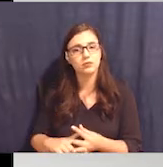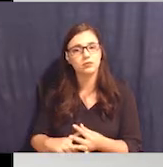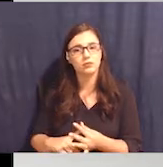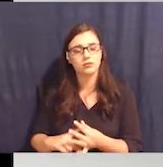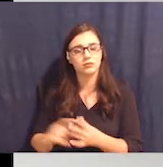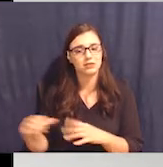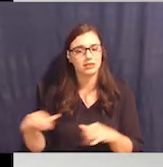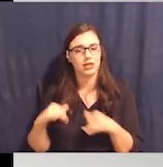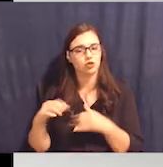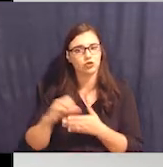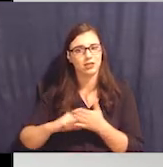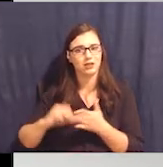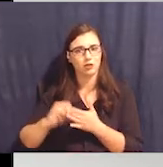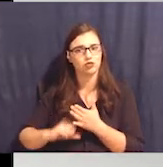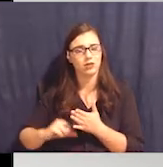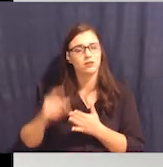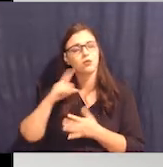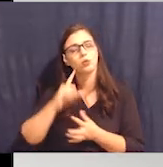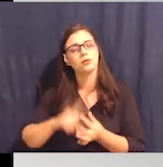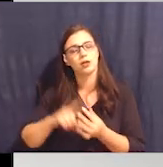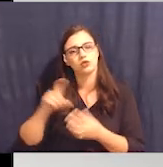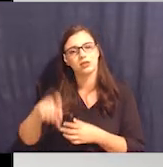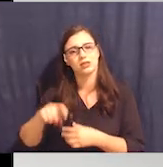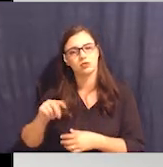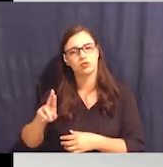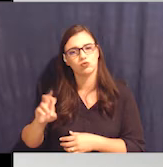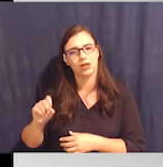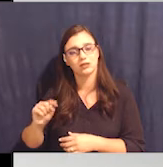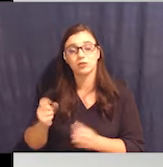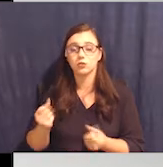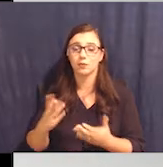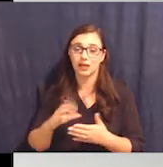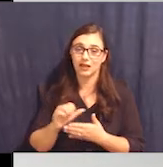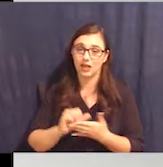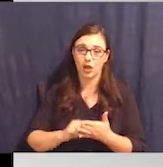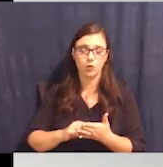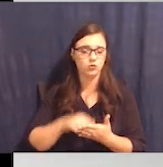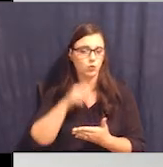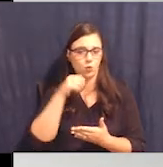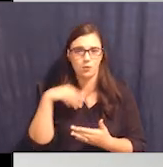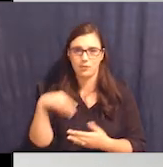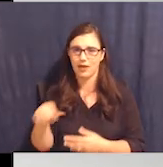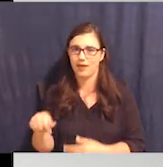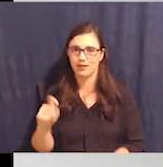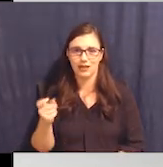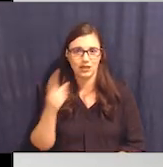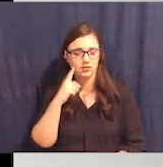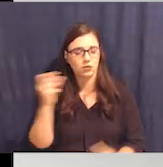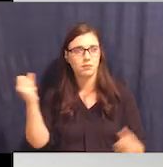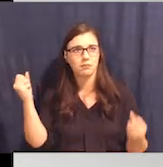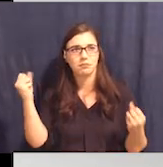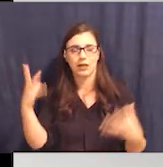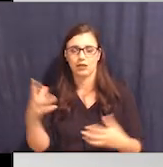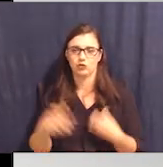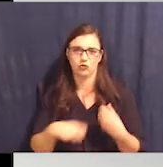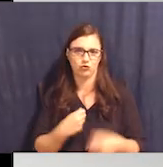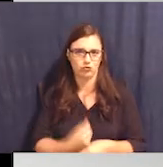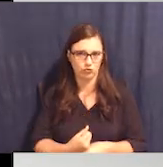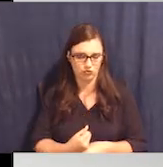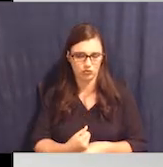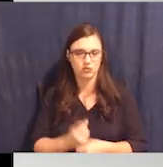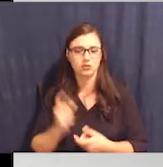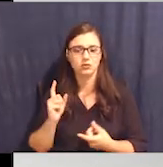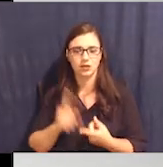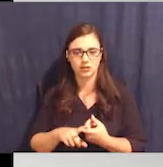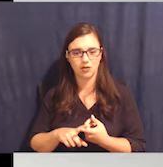to the standard deduction for the special needs trust. So many of these accounts will not pay income tax for many, many